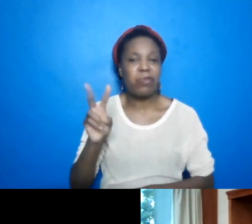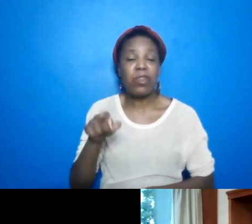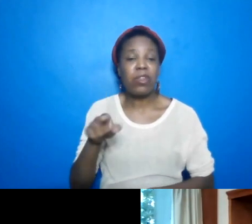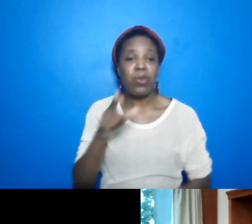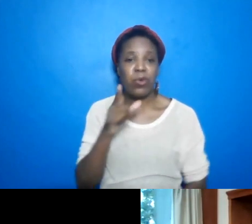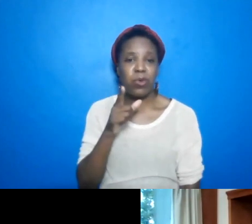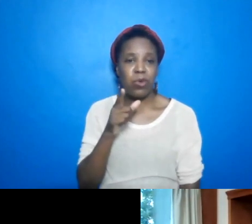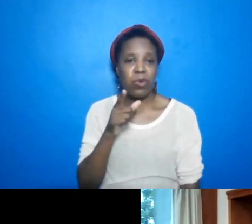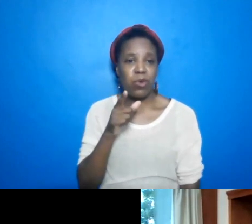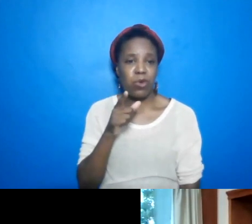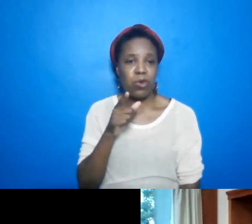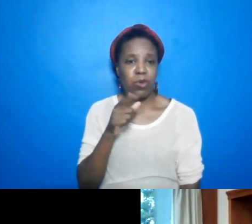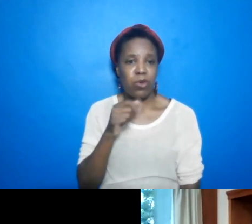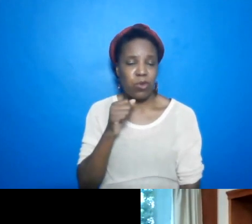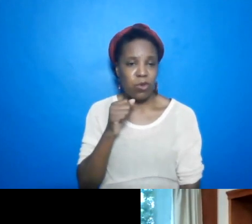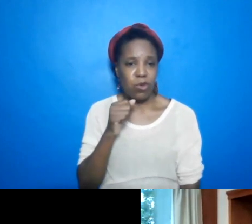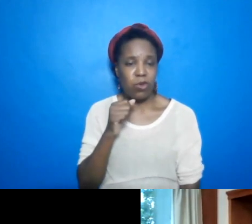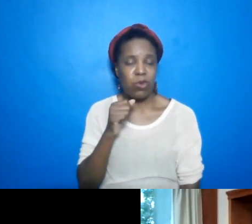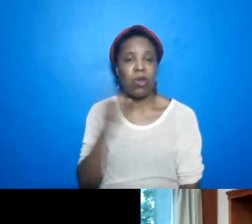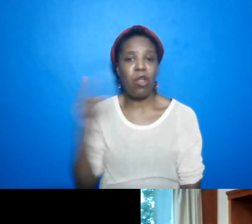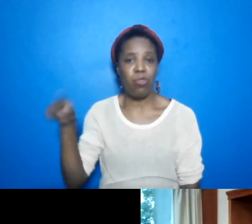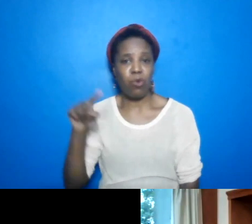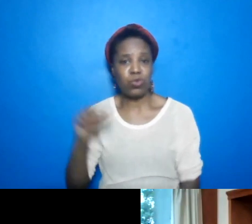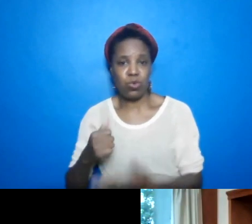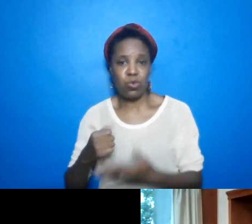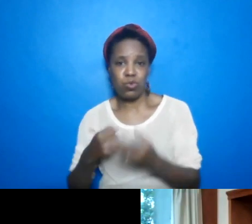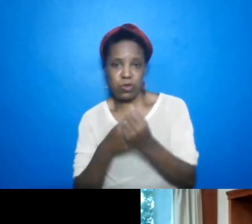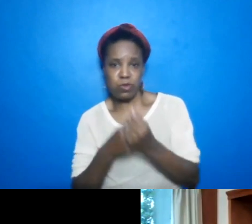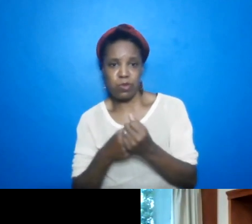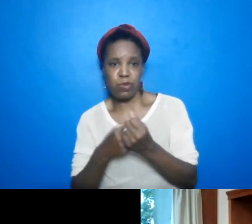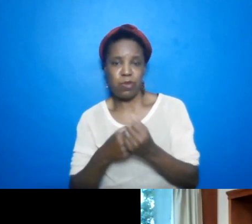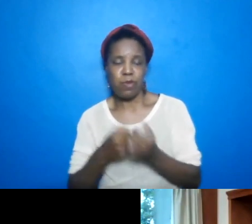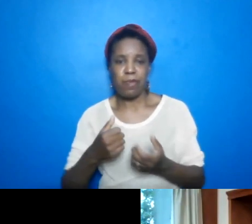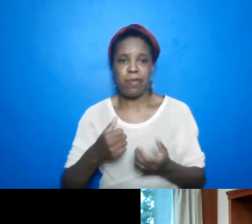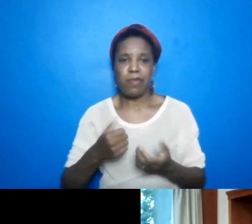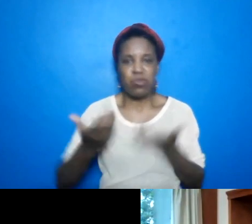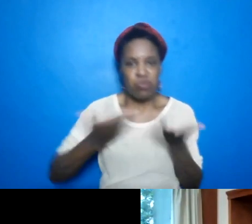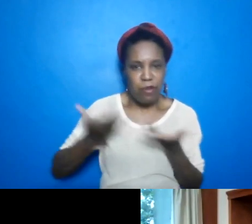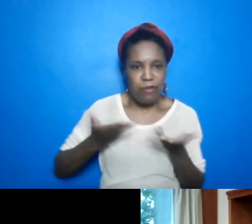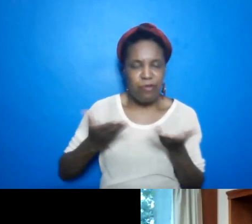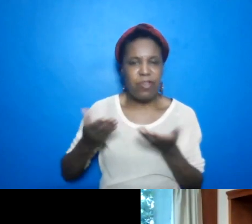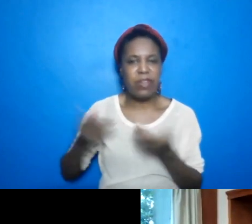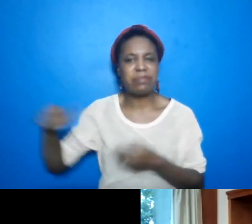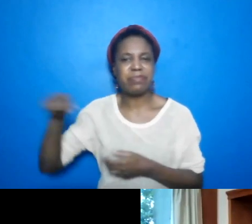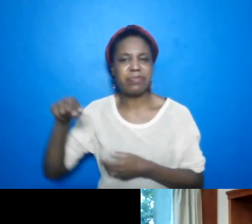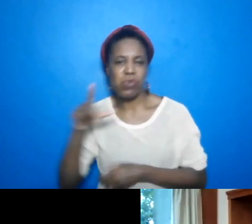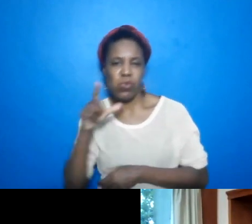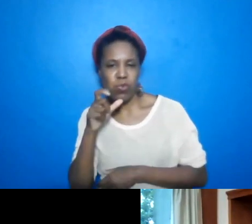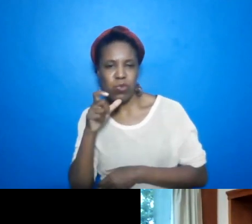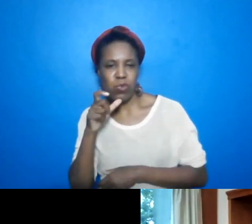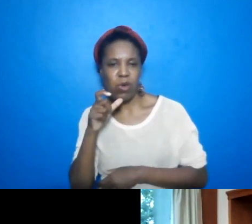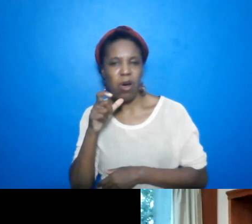people, right, that they're supposed to be serving, or a particular subset. Like, what's the question, especially the racial and cultural dynamics around that as Sure,